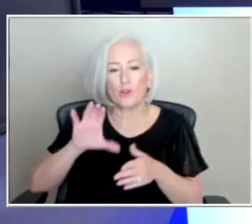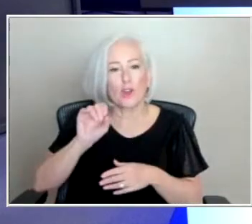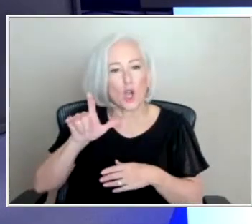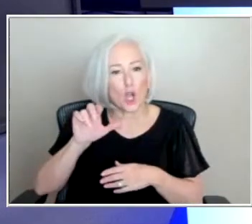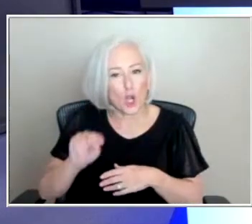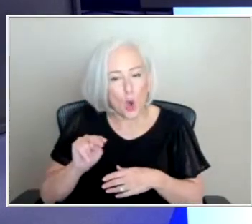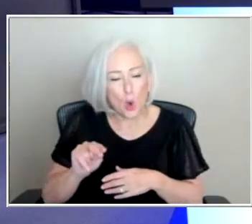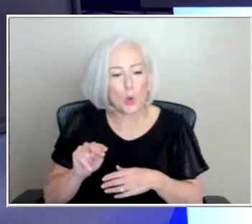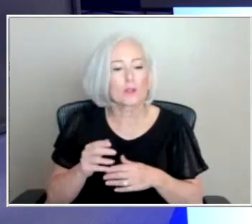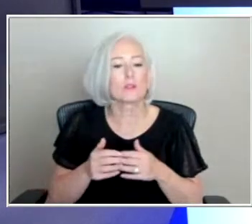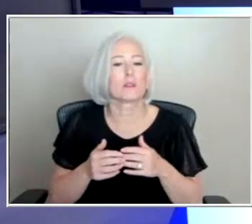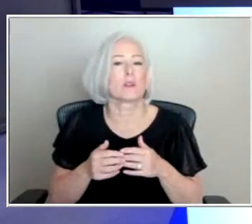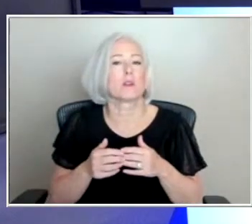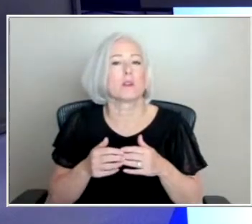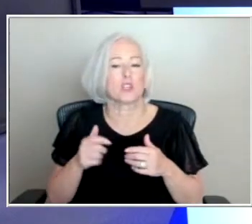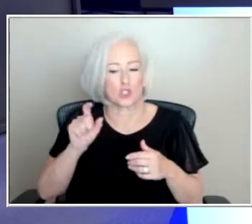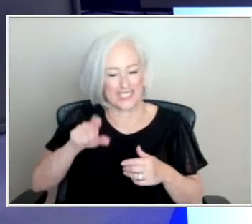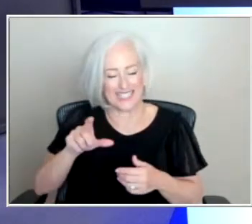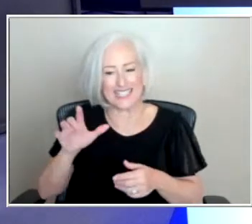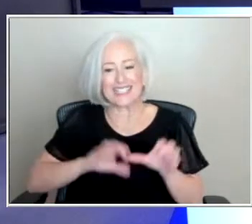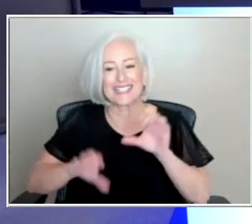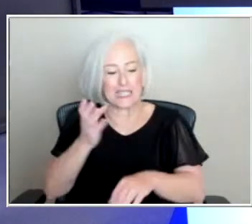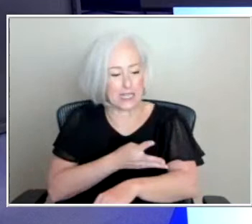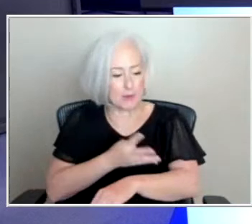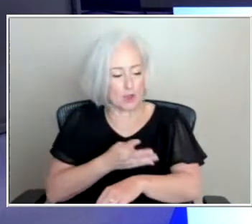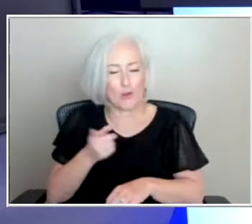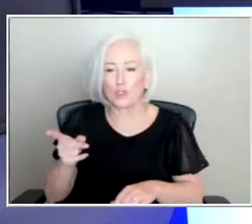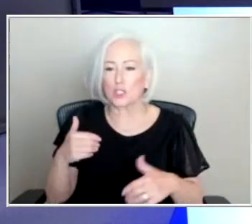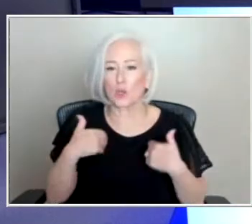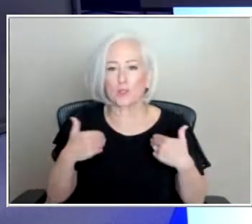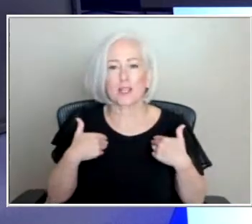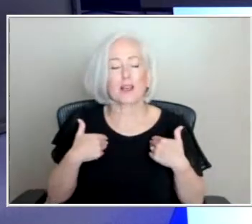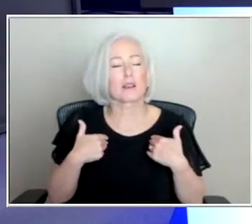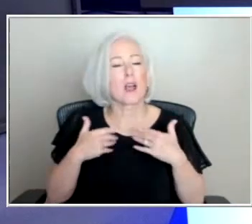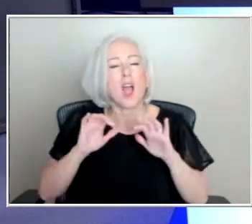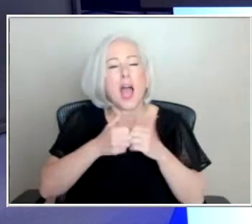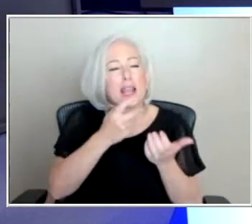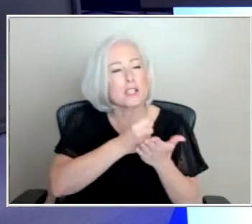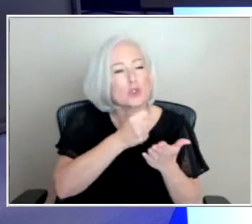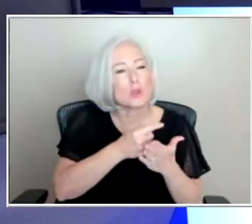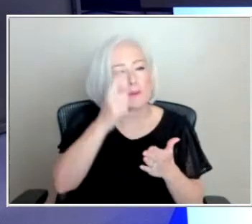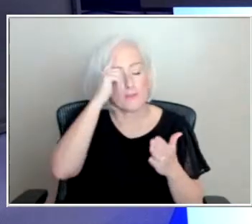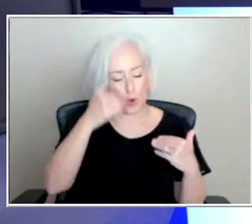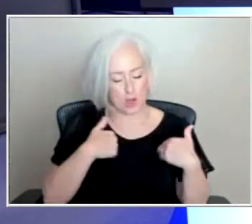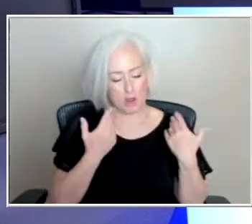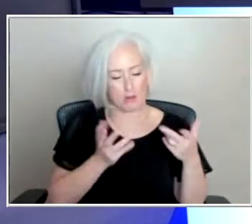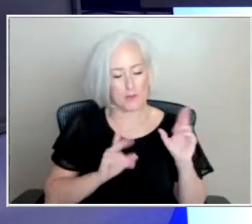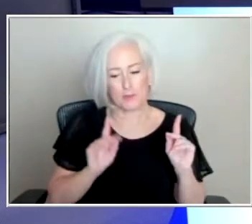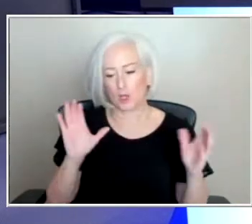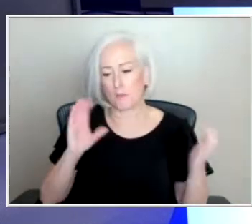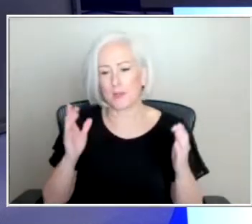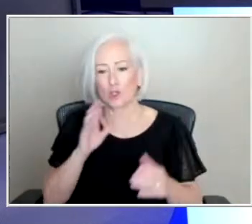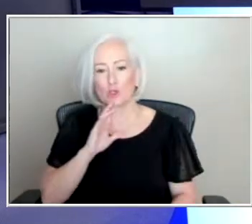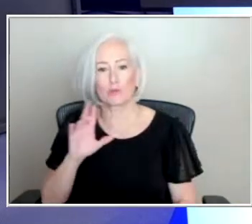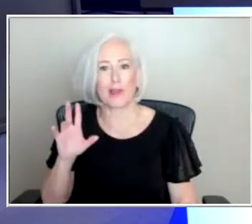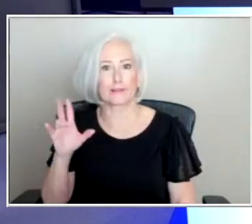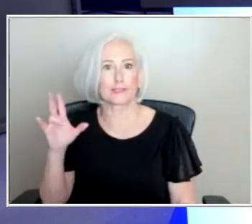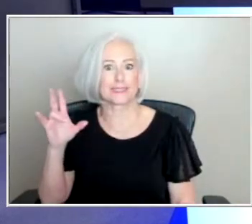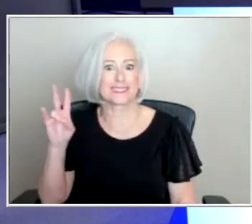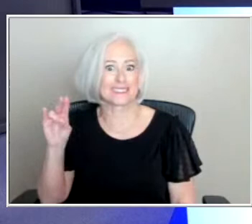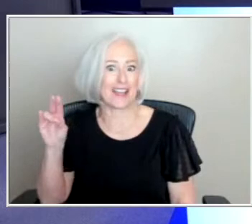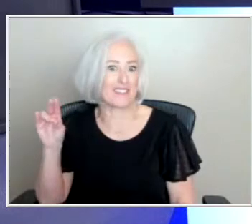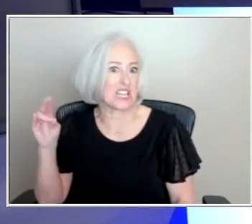was also young. How does treatment for a younger patient differ from maybe somebody in their 70s perhaps? Does that give